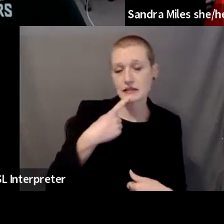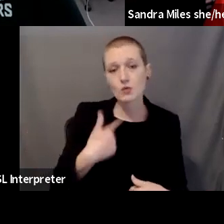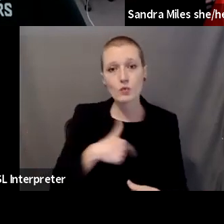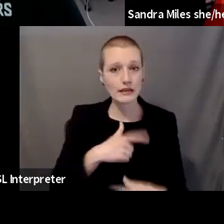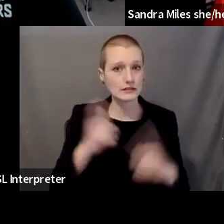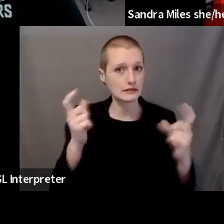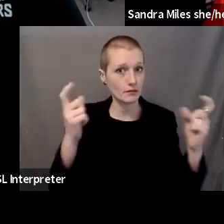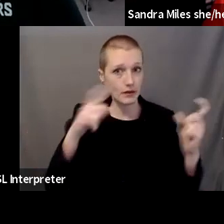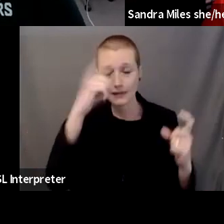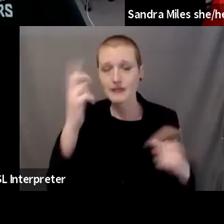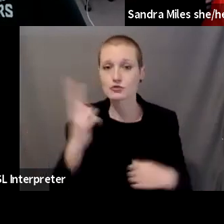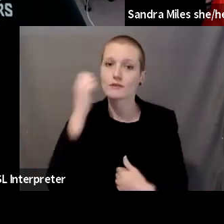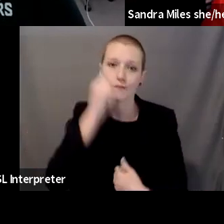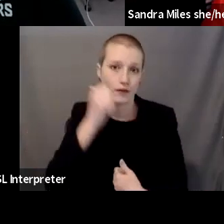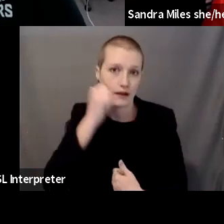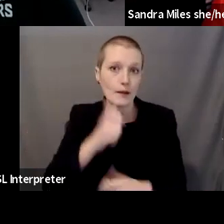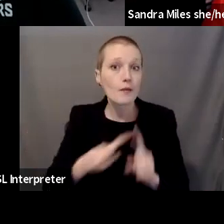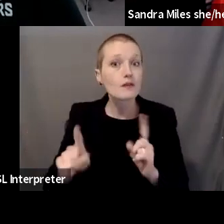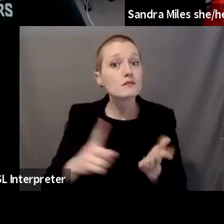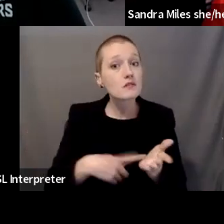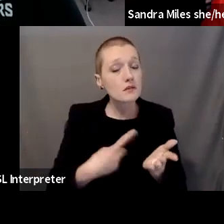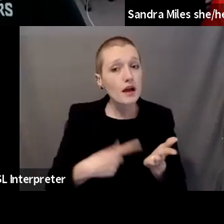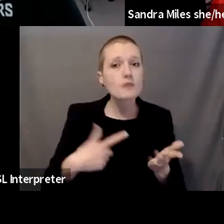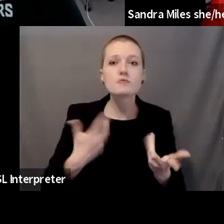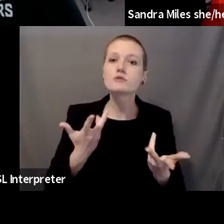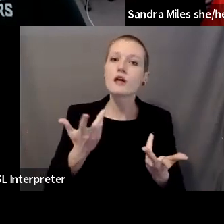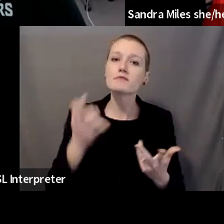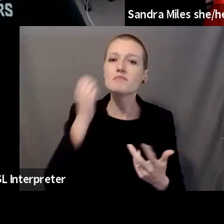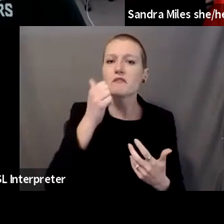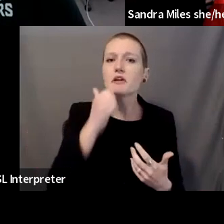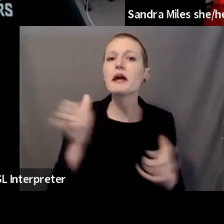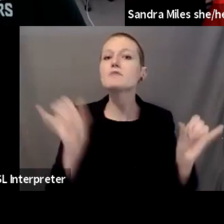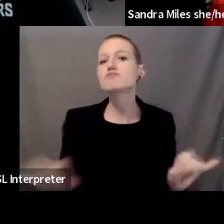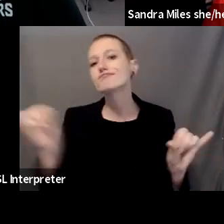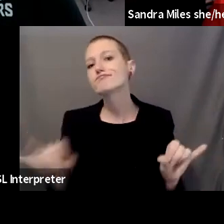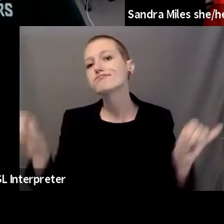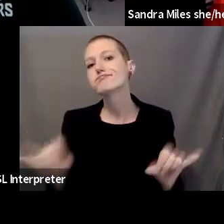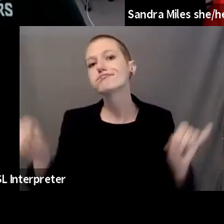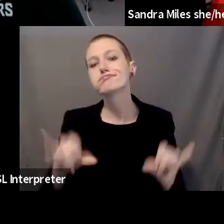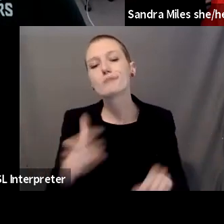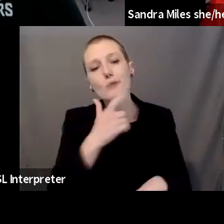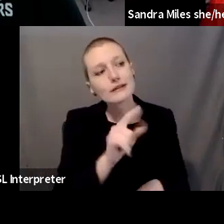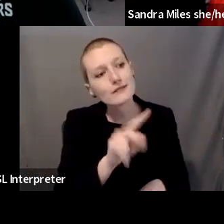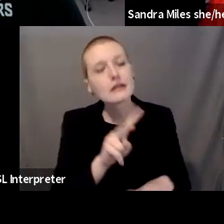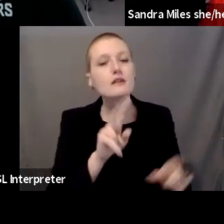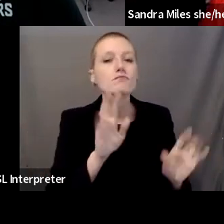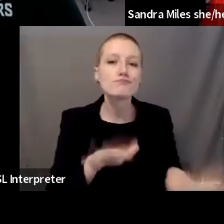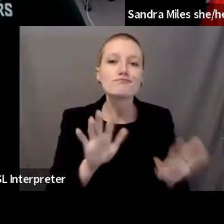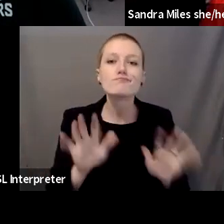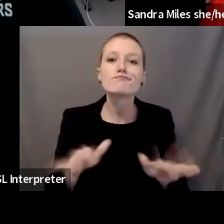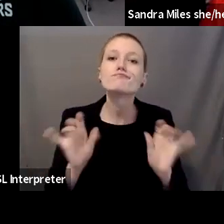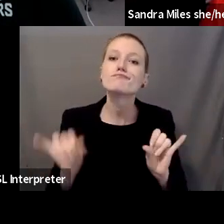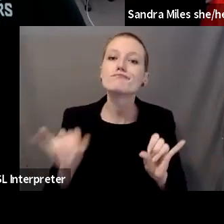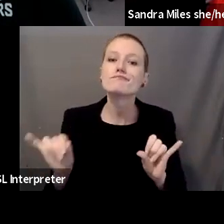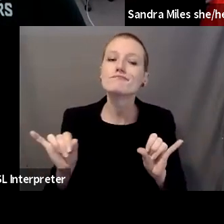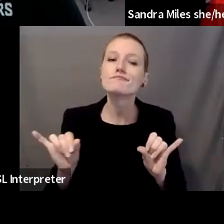watch movies and you see these things over and over. And sometimes you forget at how significant of what you're watching plays